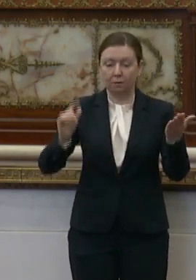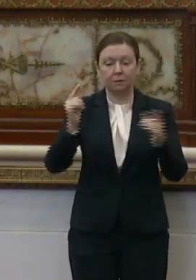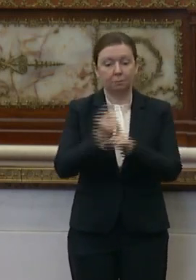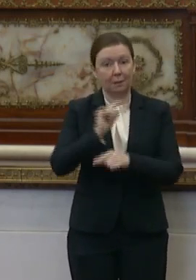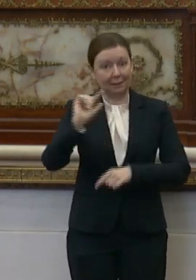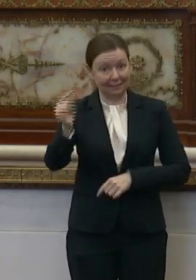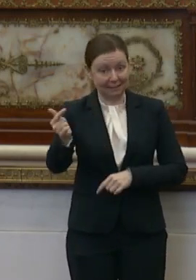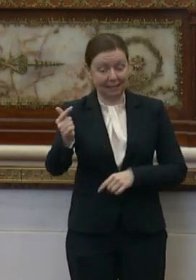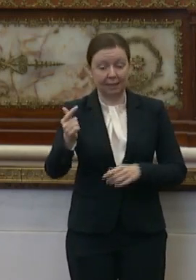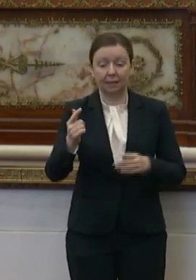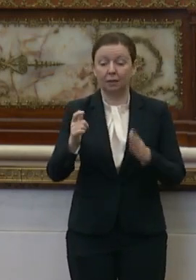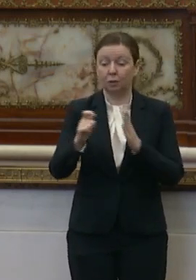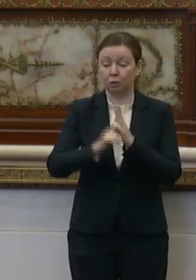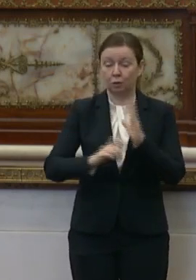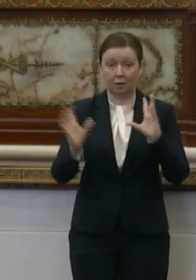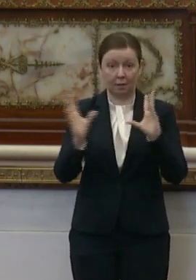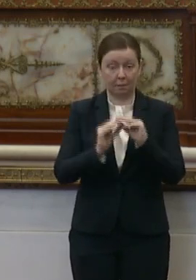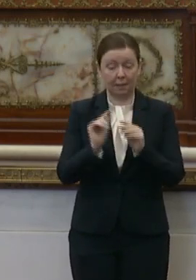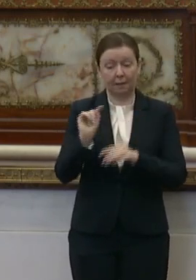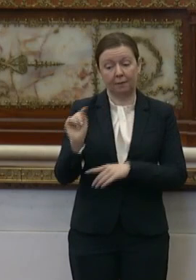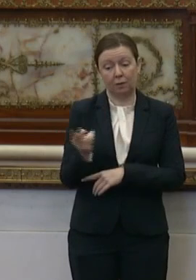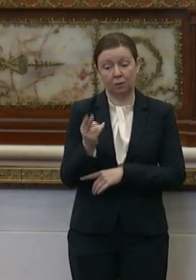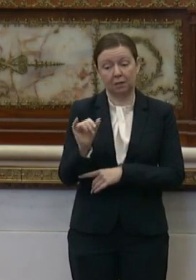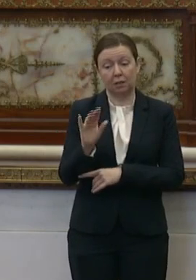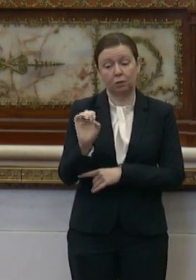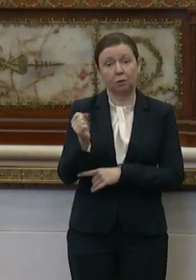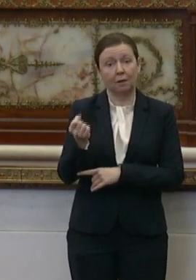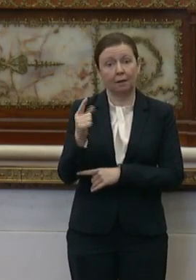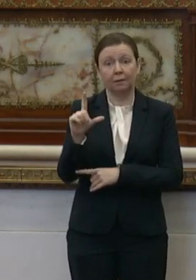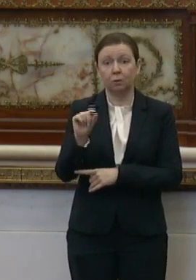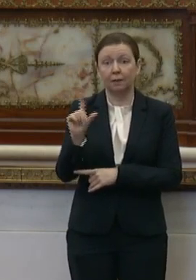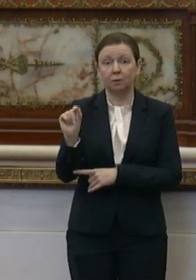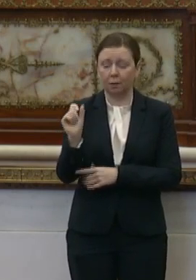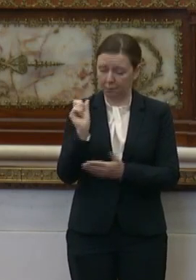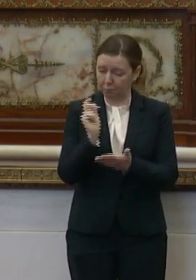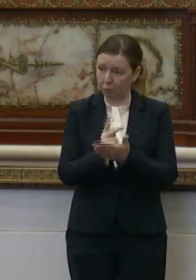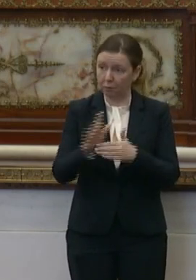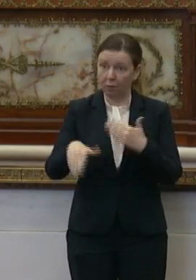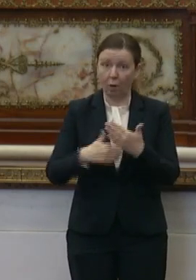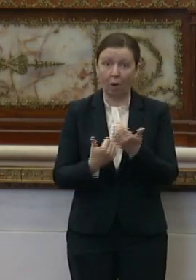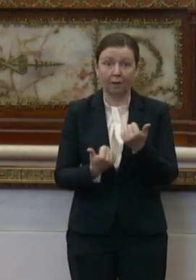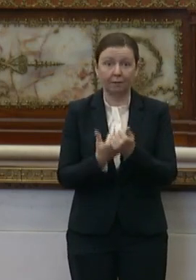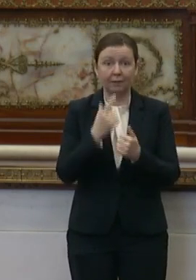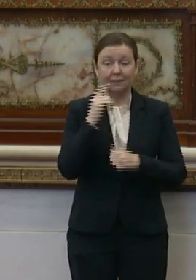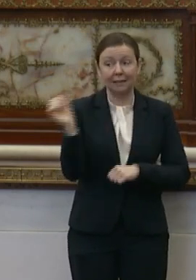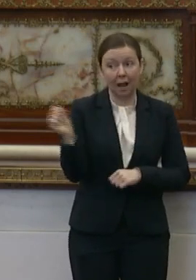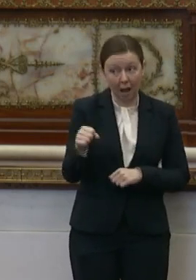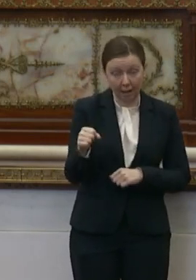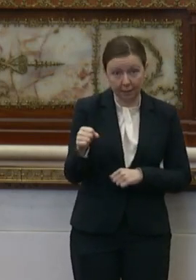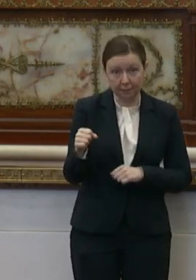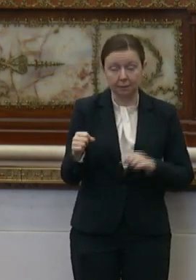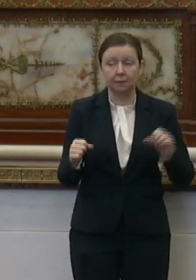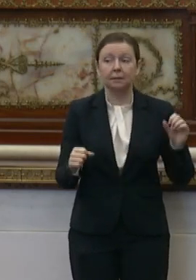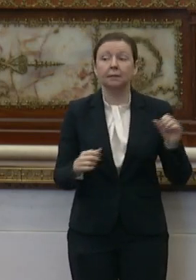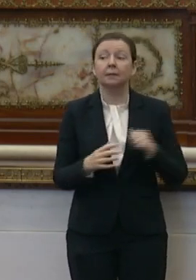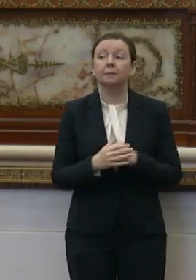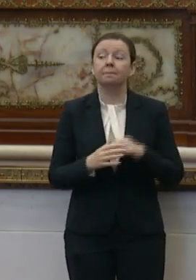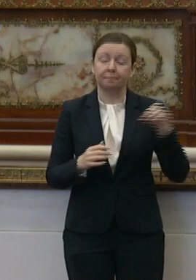and properly seconded. The journal of the meeting of Thursday, June 11, 2020, stand approved. All in favor will indicate by saying aye. Aye.